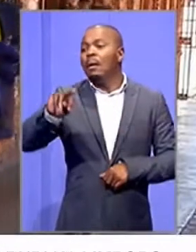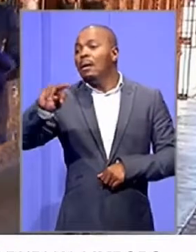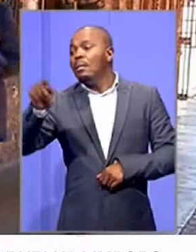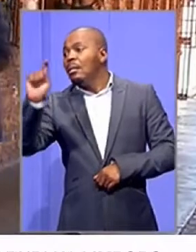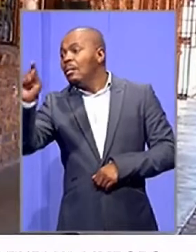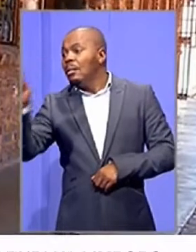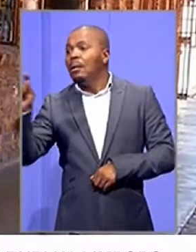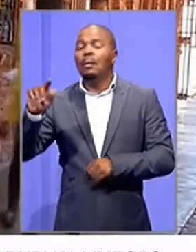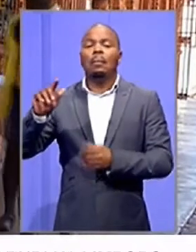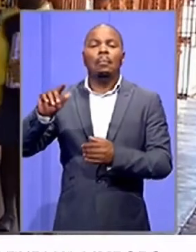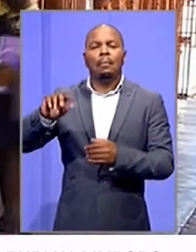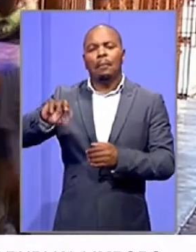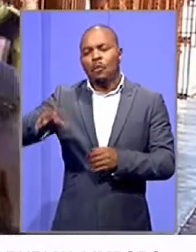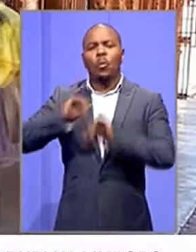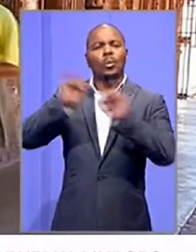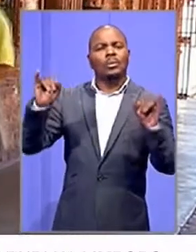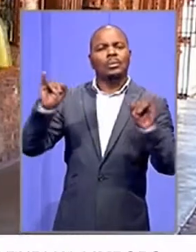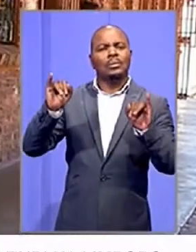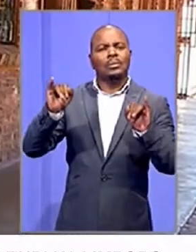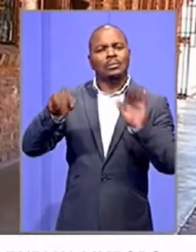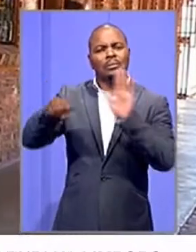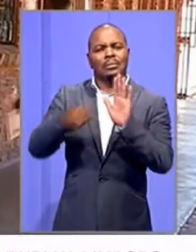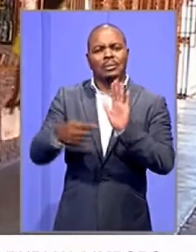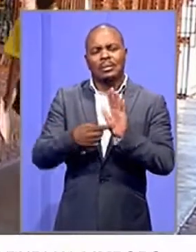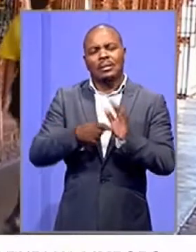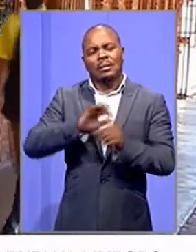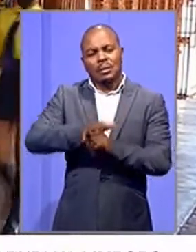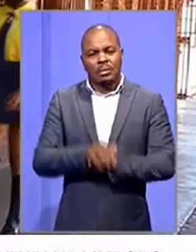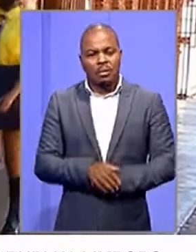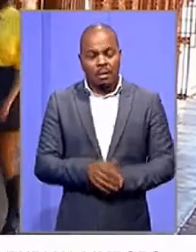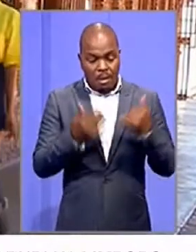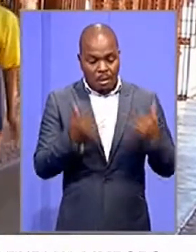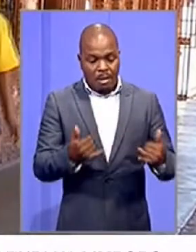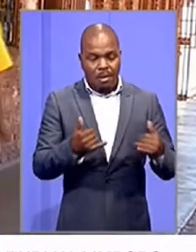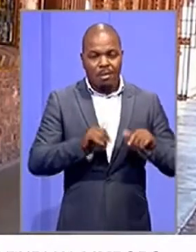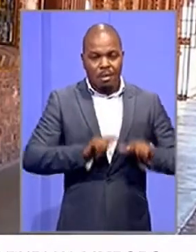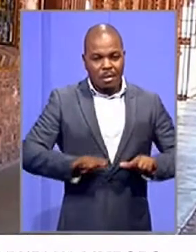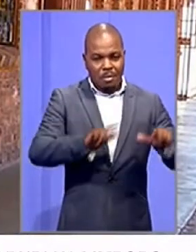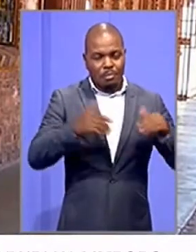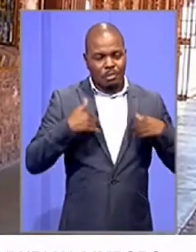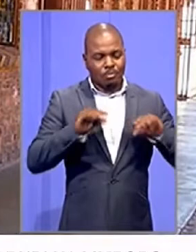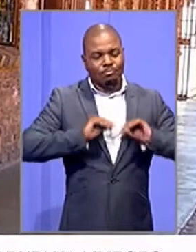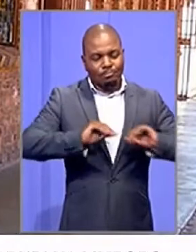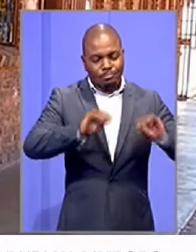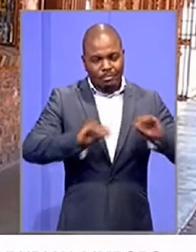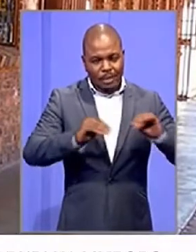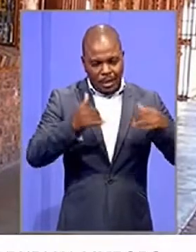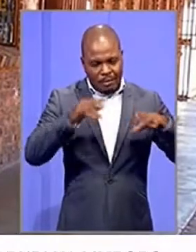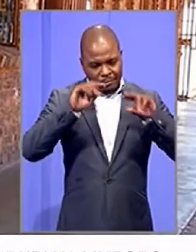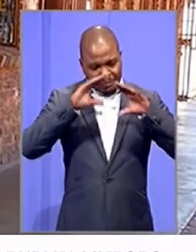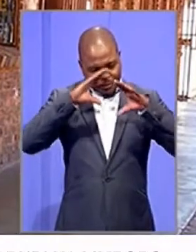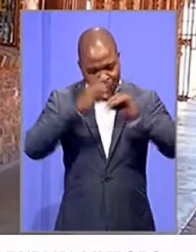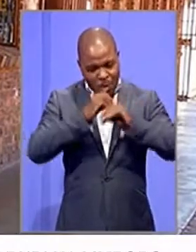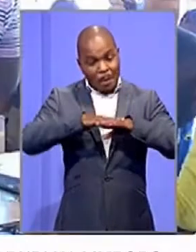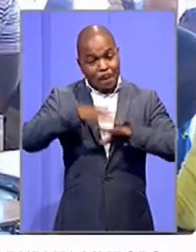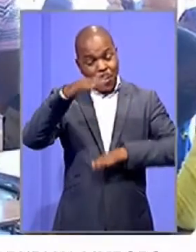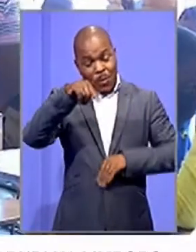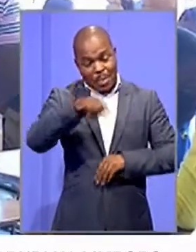tše dingwe. Bjalo ka ge province ya Limpopo e šetše e thomile ka ngwaga wa dithuto e tla be e lebeletše ka leihlo la ntšhotšho go dipoelo tša